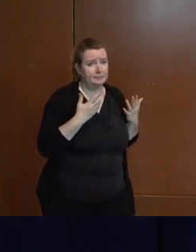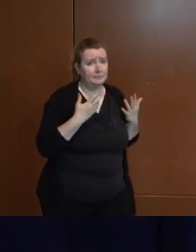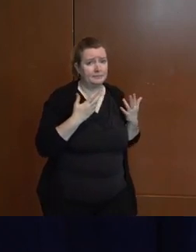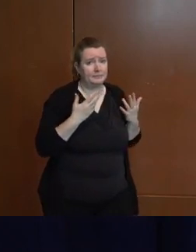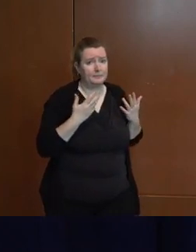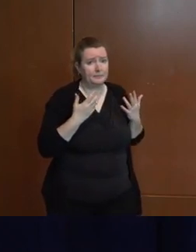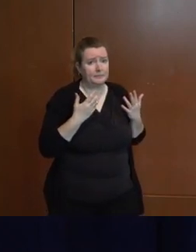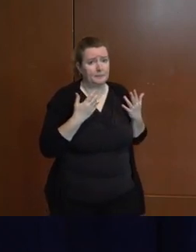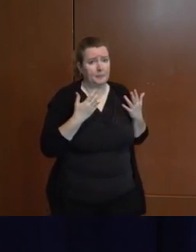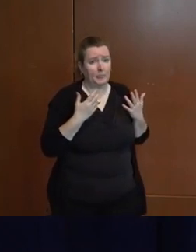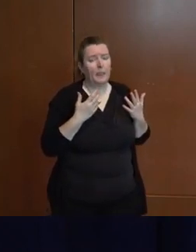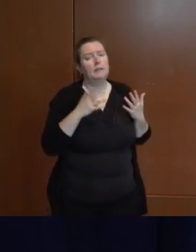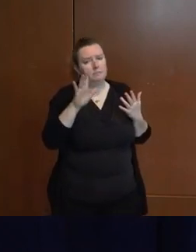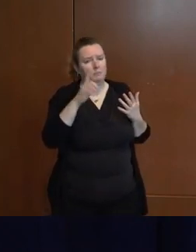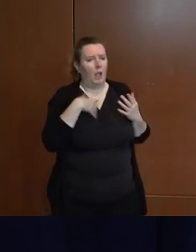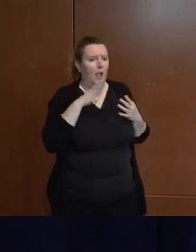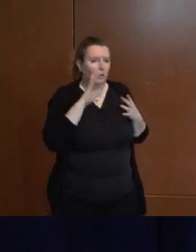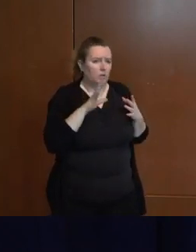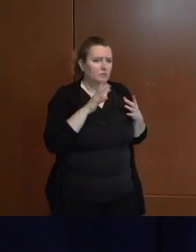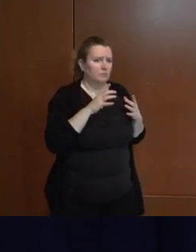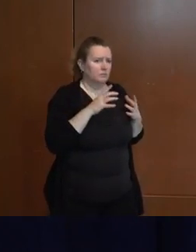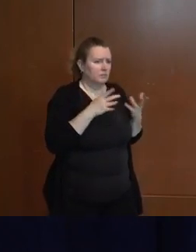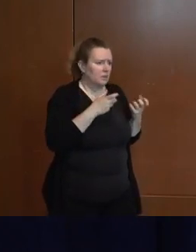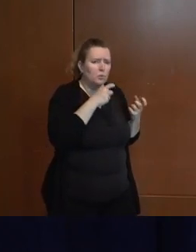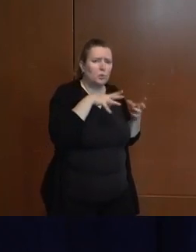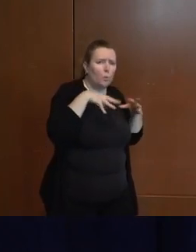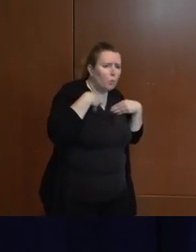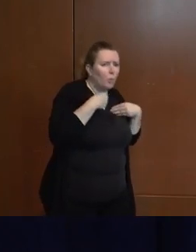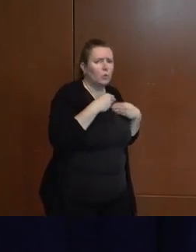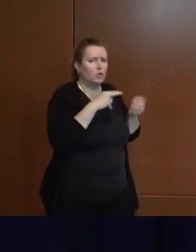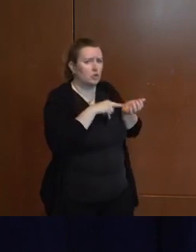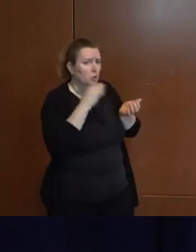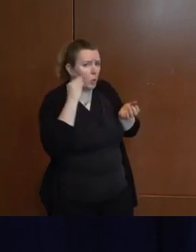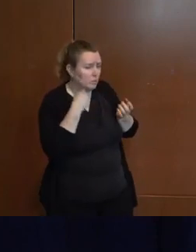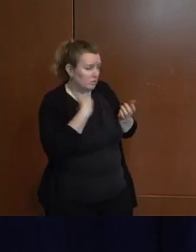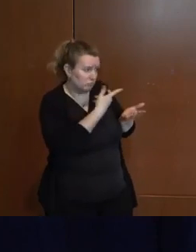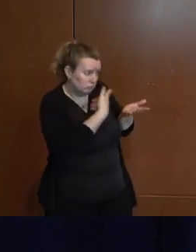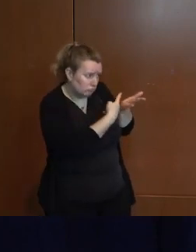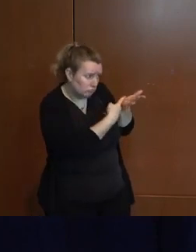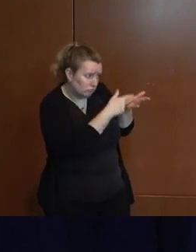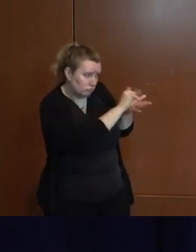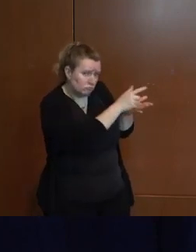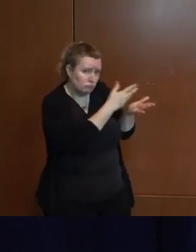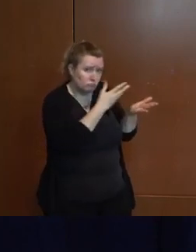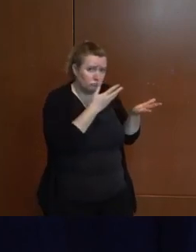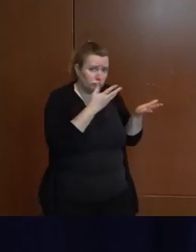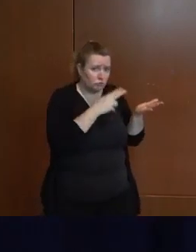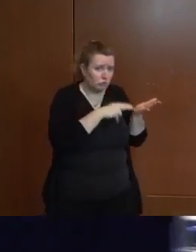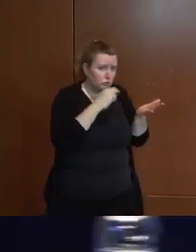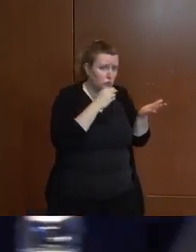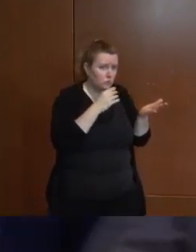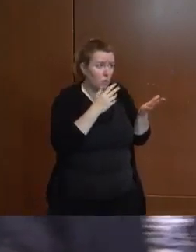with the owners of the long-term care facilities. These are these people's homes. May I just also add to